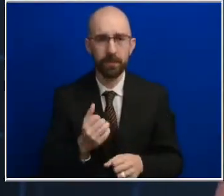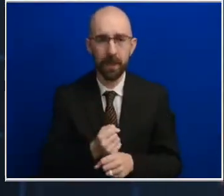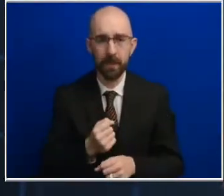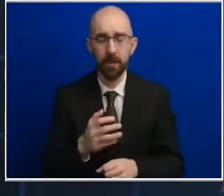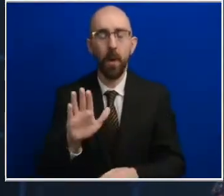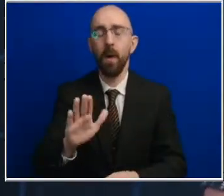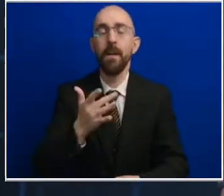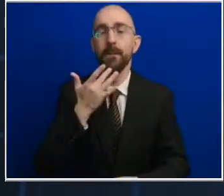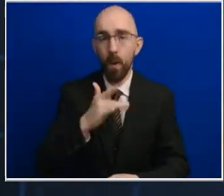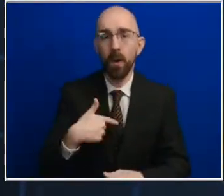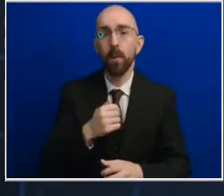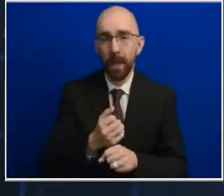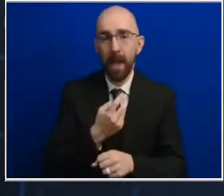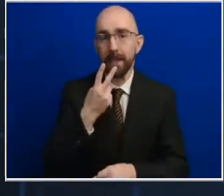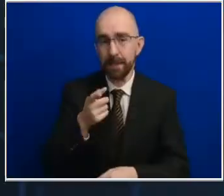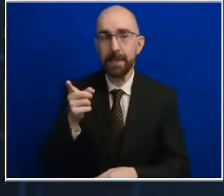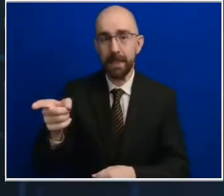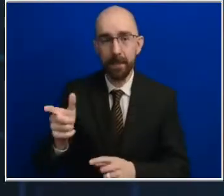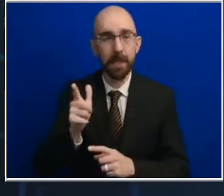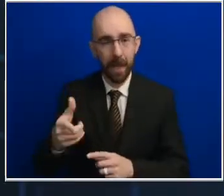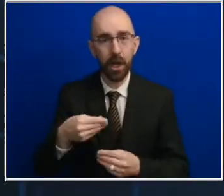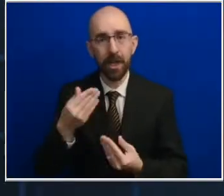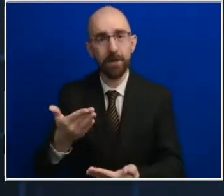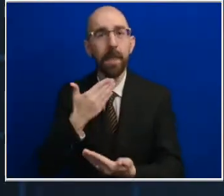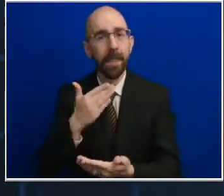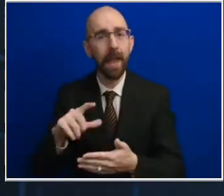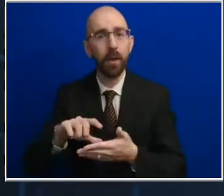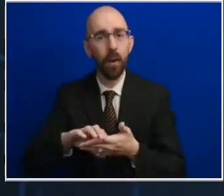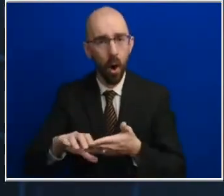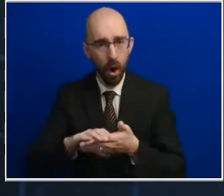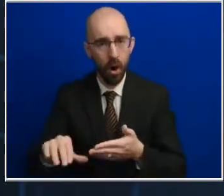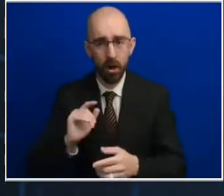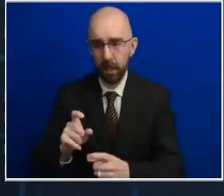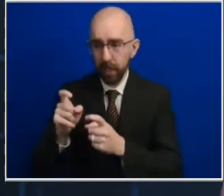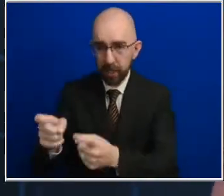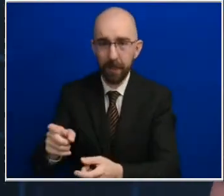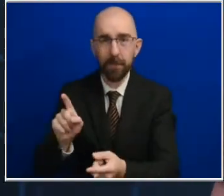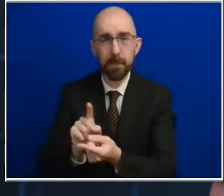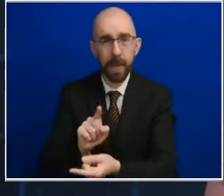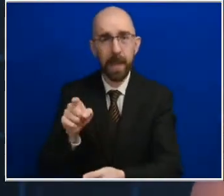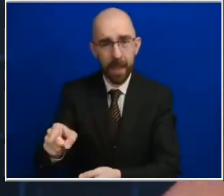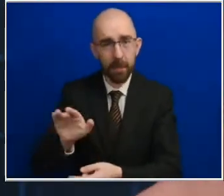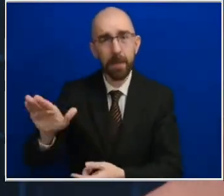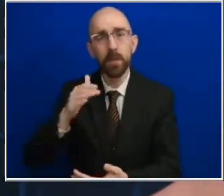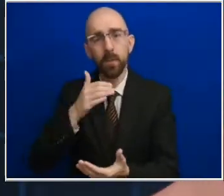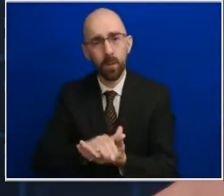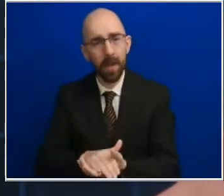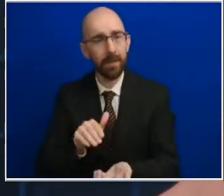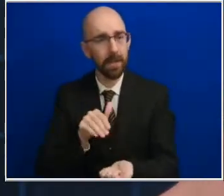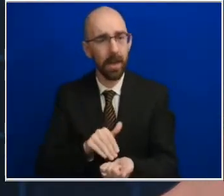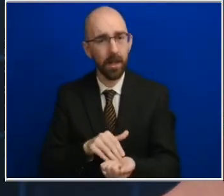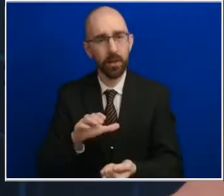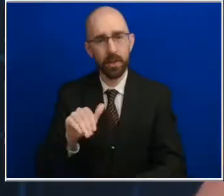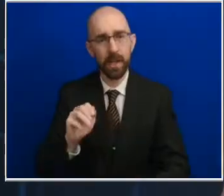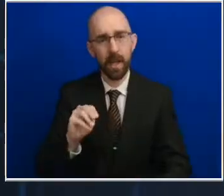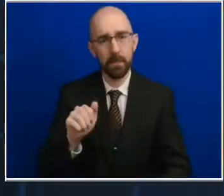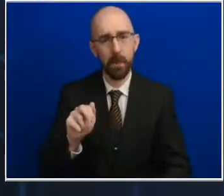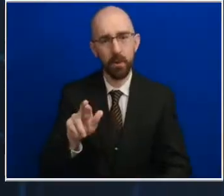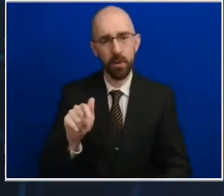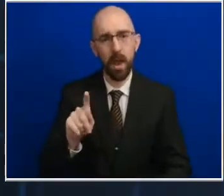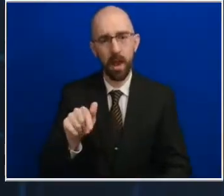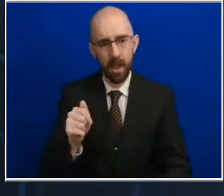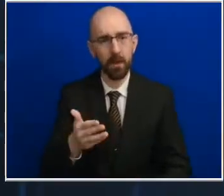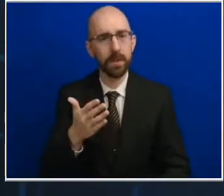give him, a thank you card and, a gift, and we met him and his wife, and Dr. Camerata was there.